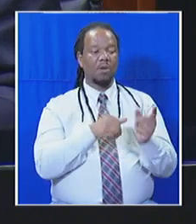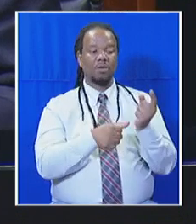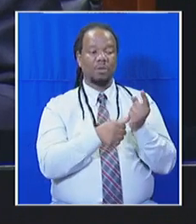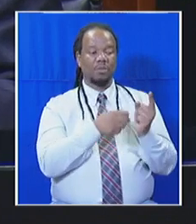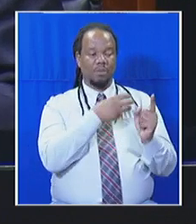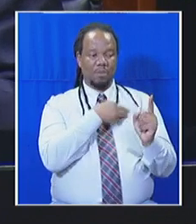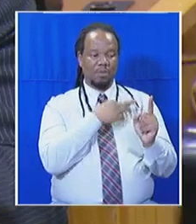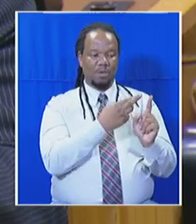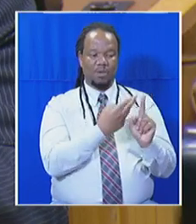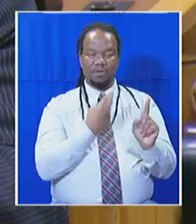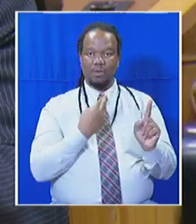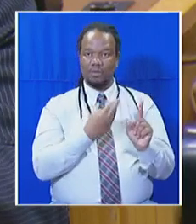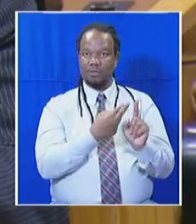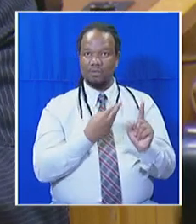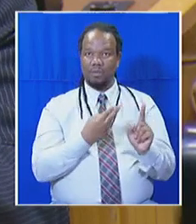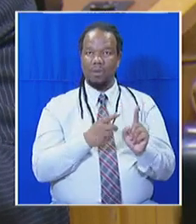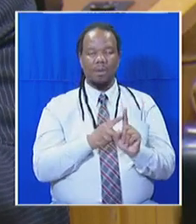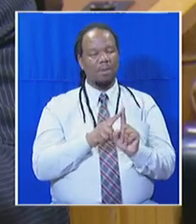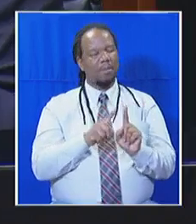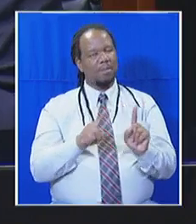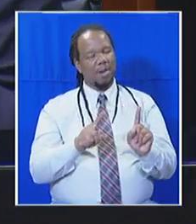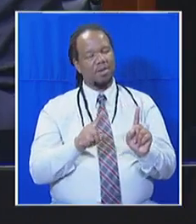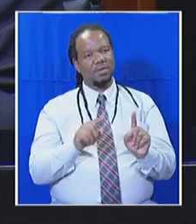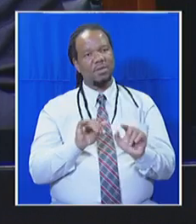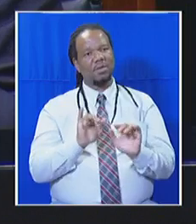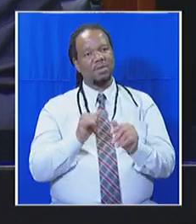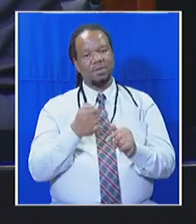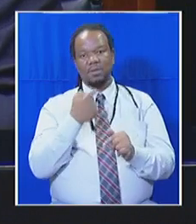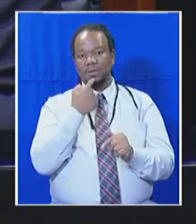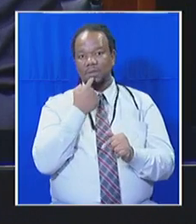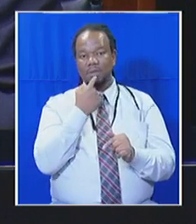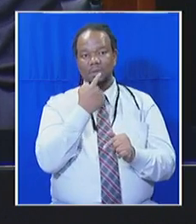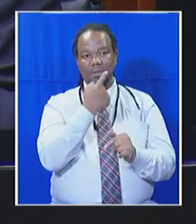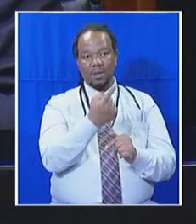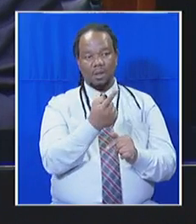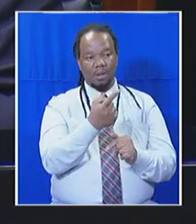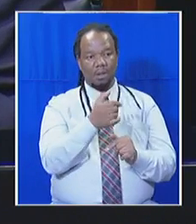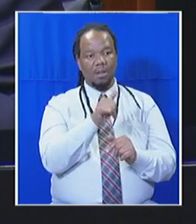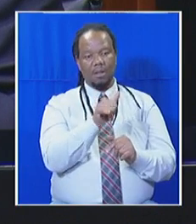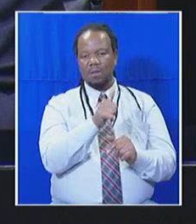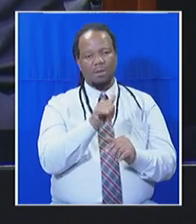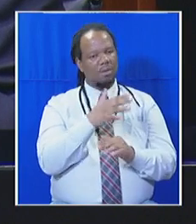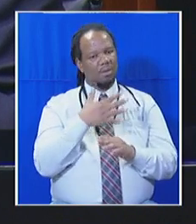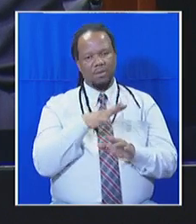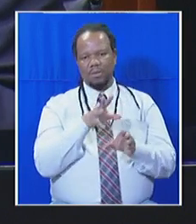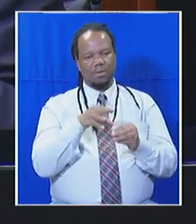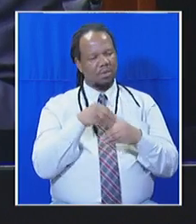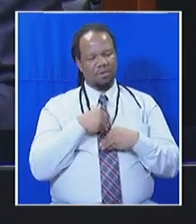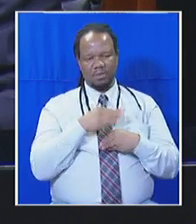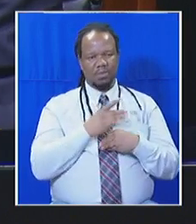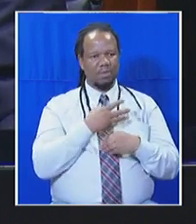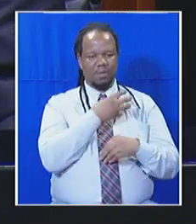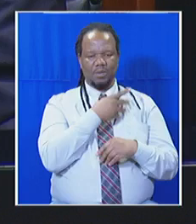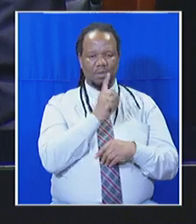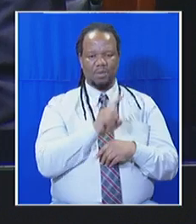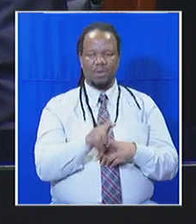question, but convey the concern of the House as expressed by members here. That is acceptable to do so. I would